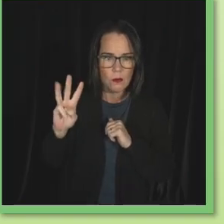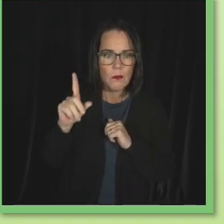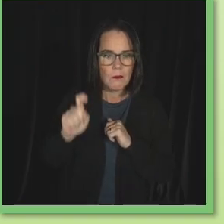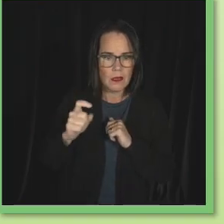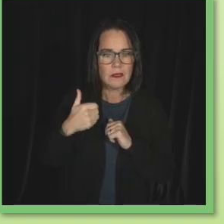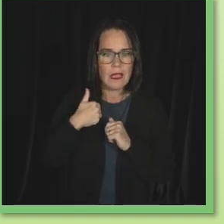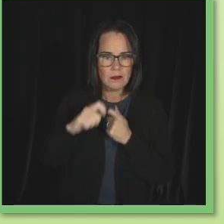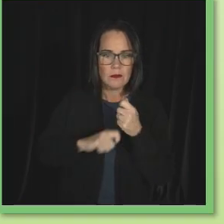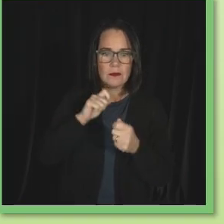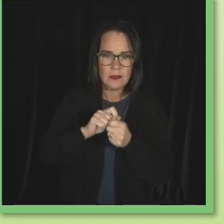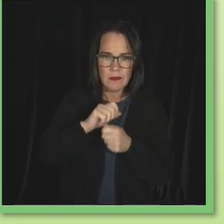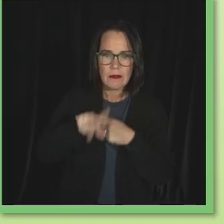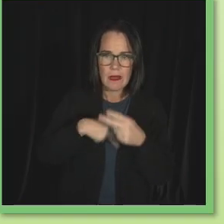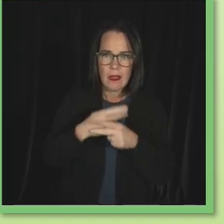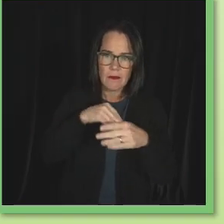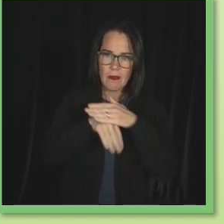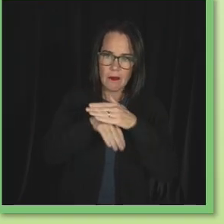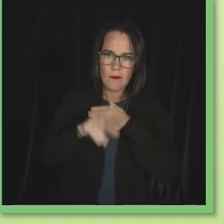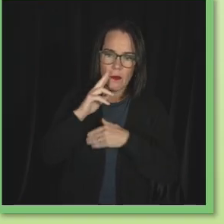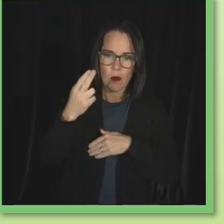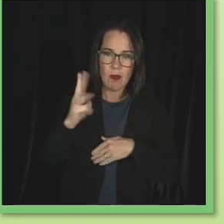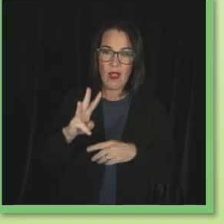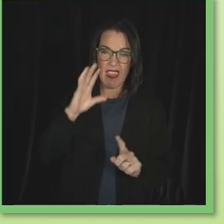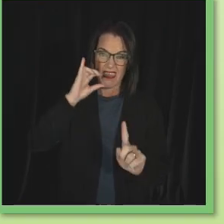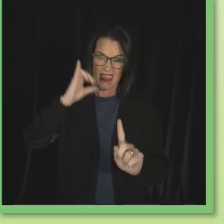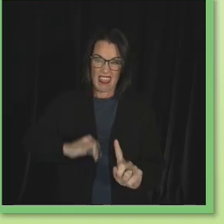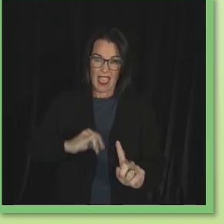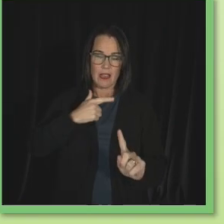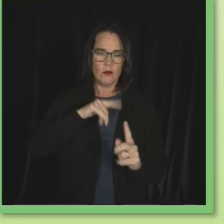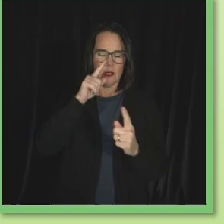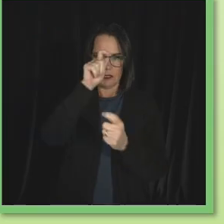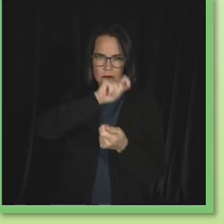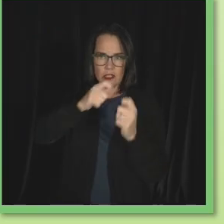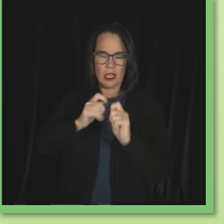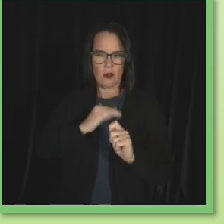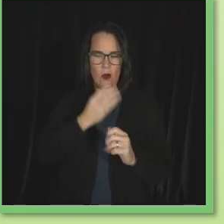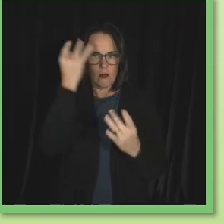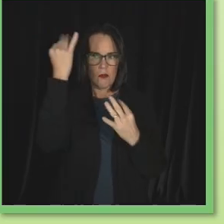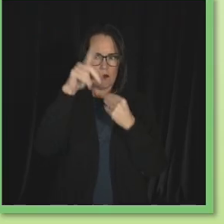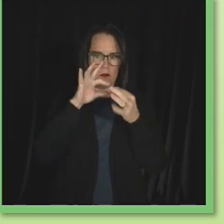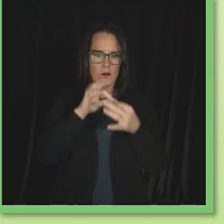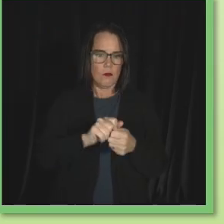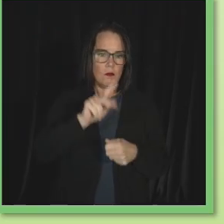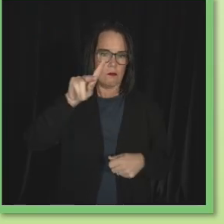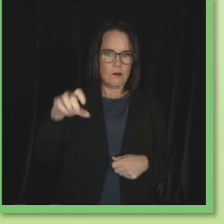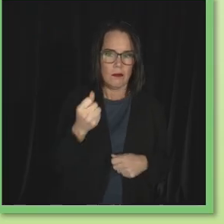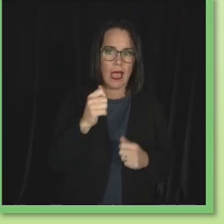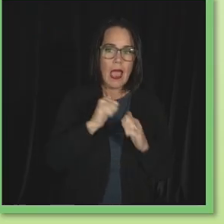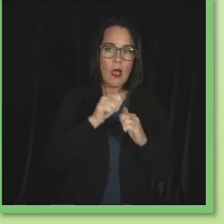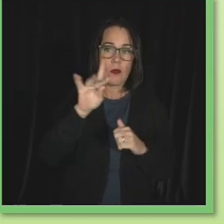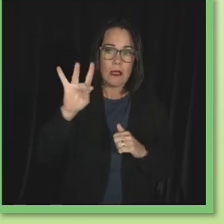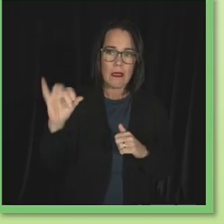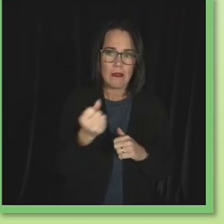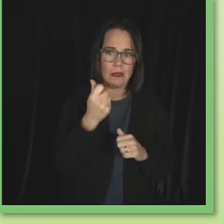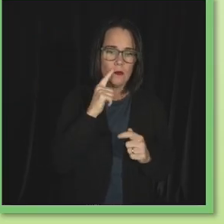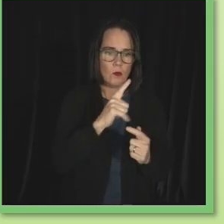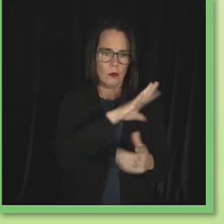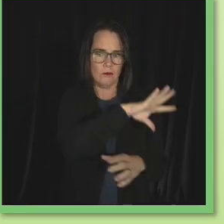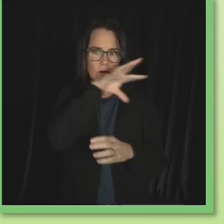needs is reshaping how we think about Kubernetes today, and it's evolving Kubernetes networking.